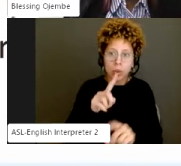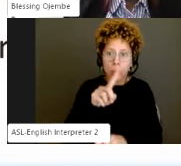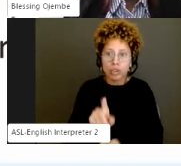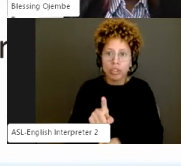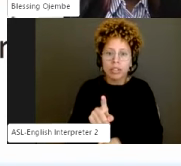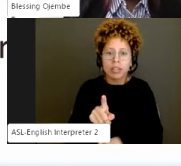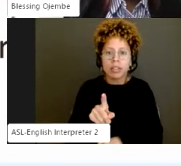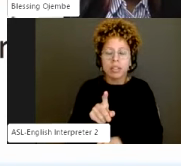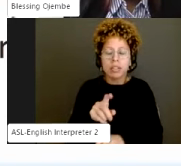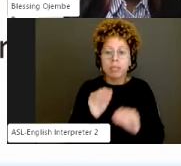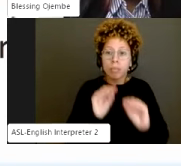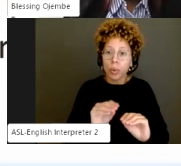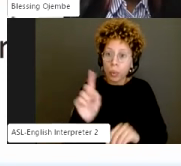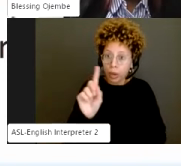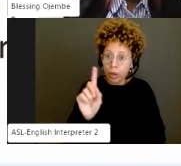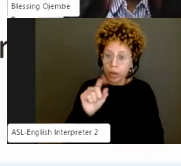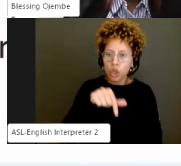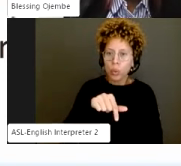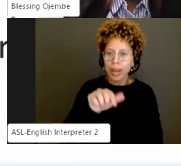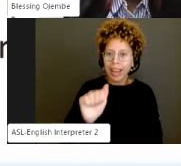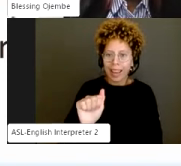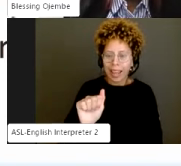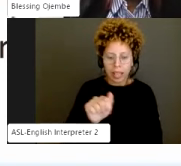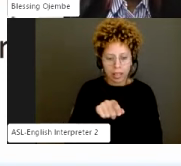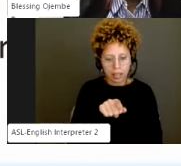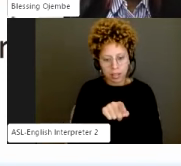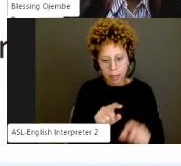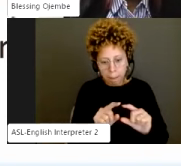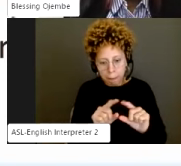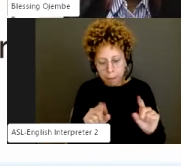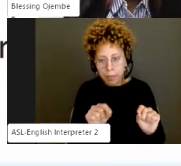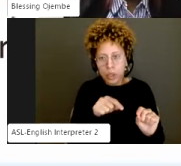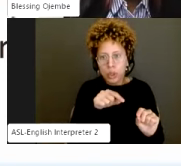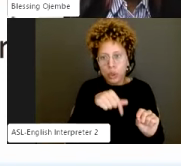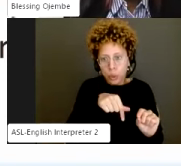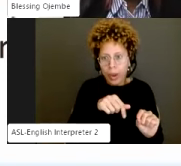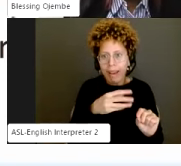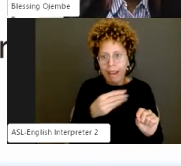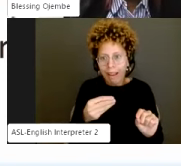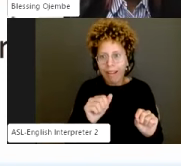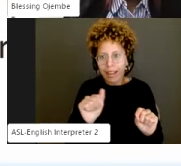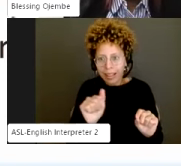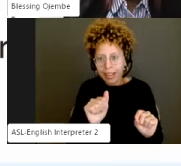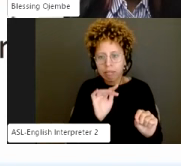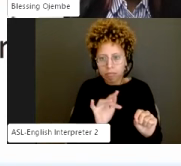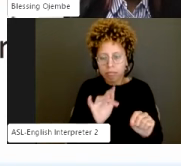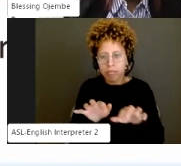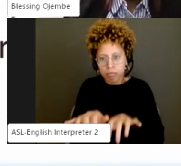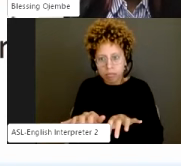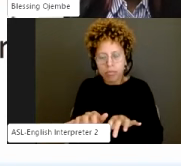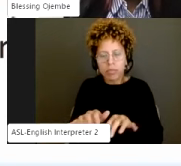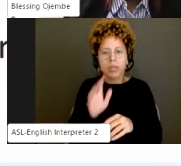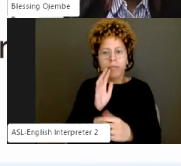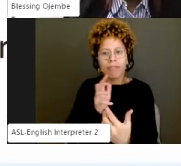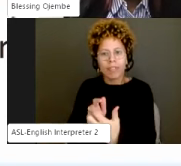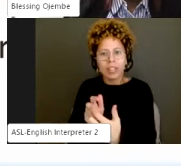put it in the Q&A box on the bottom, and we will talk about your question or address that to the speakers at the end